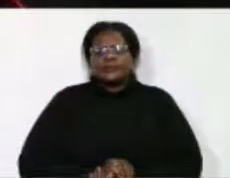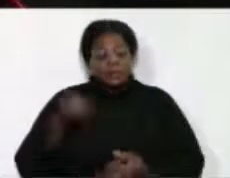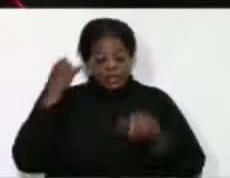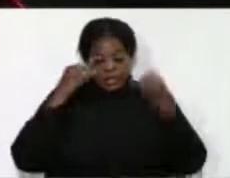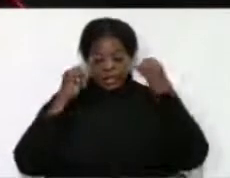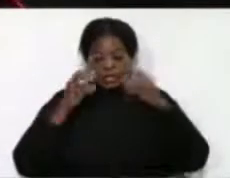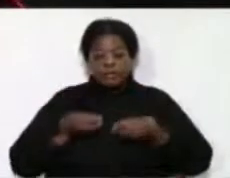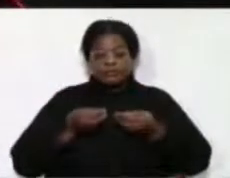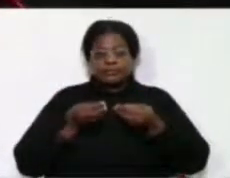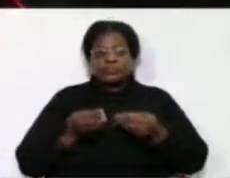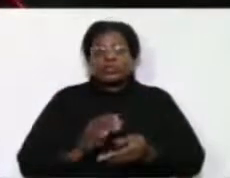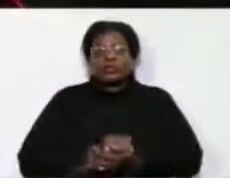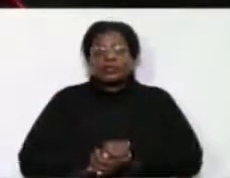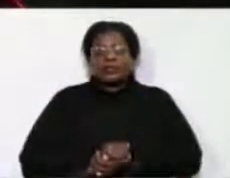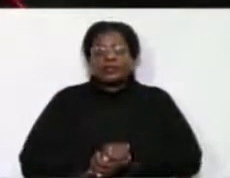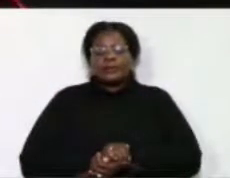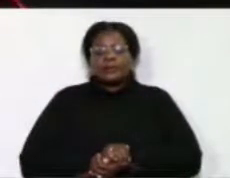Elizabeth.